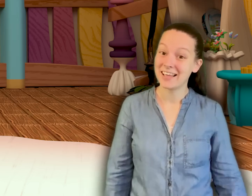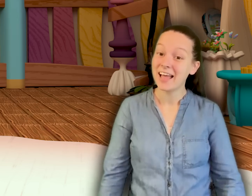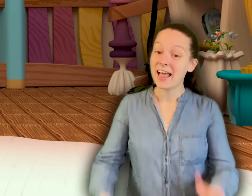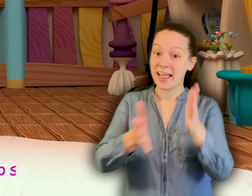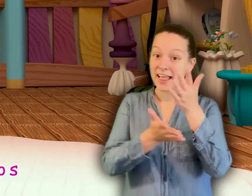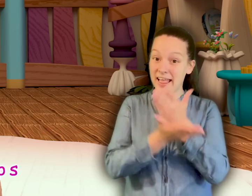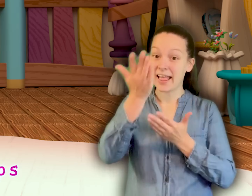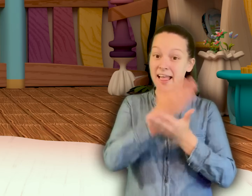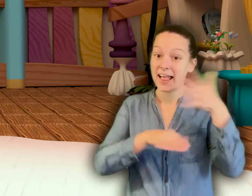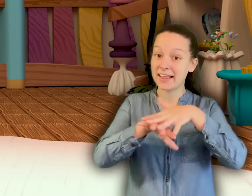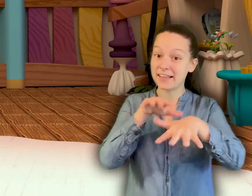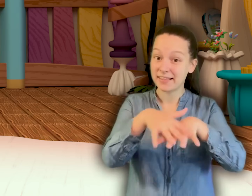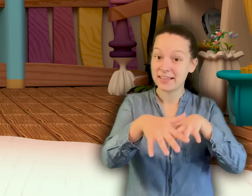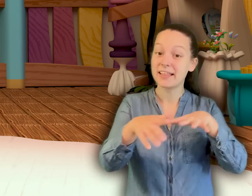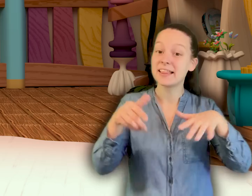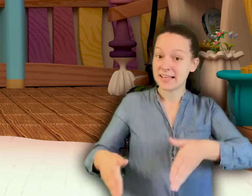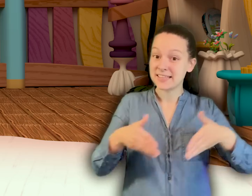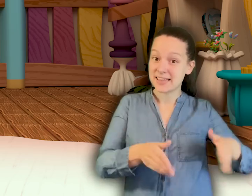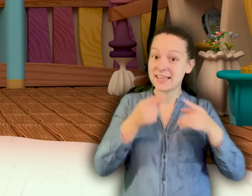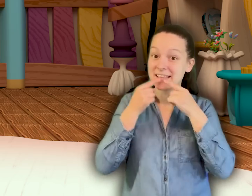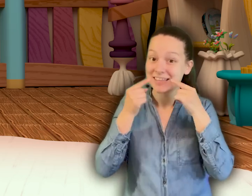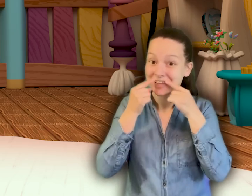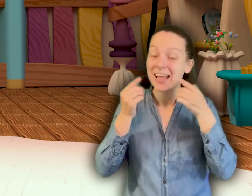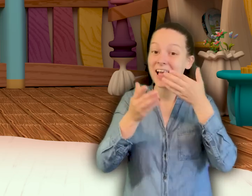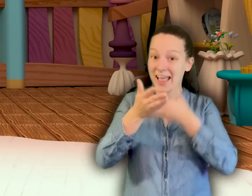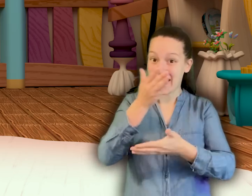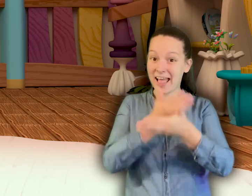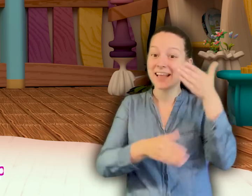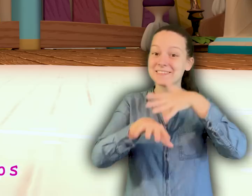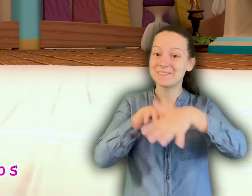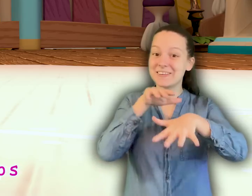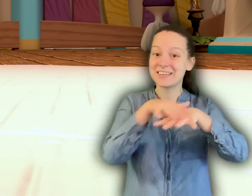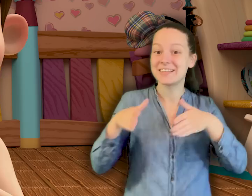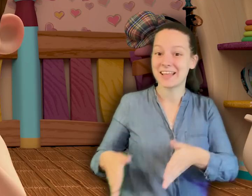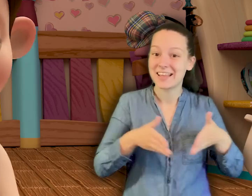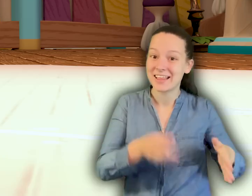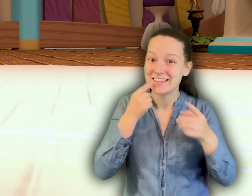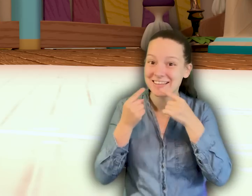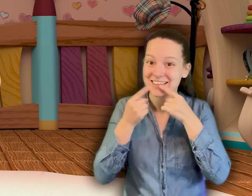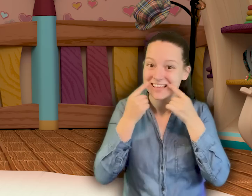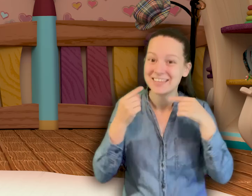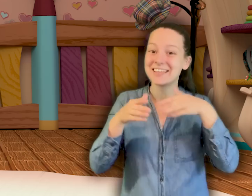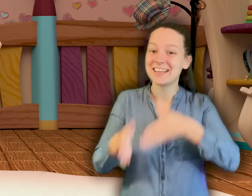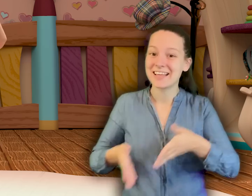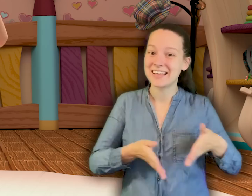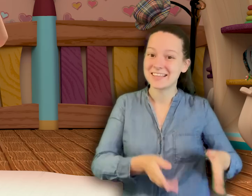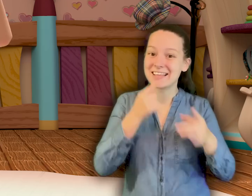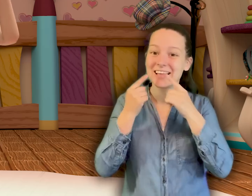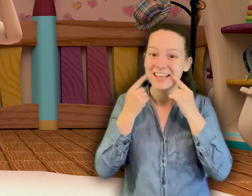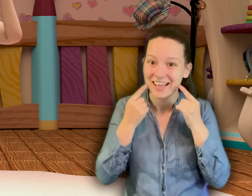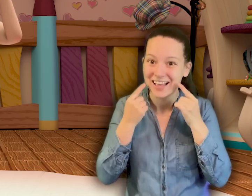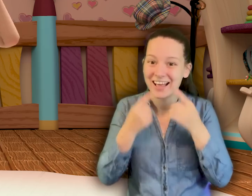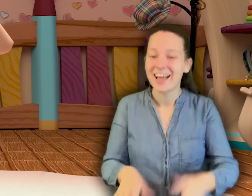hands and fingers legs and lips legs and lips hands and fingers legs and lips legs and lips